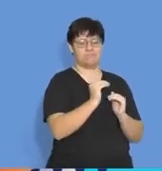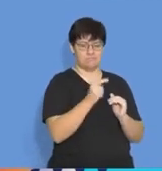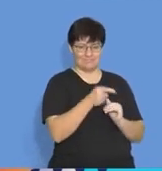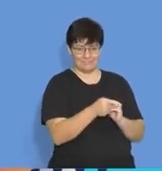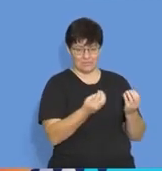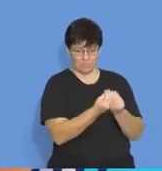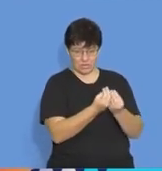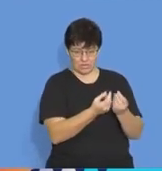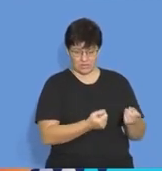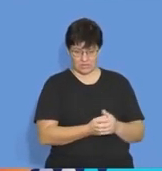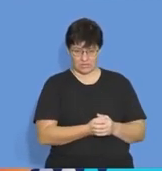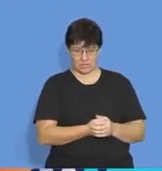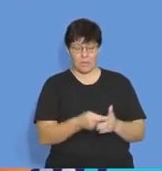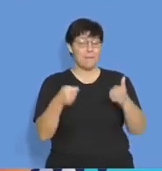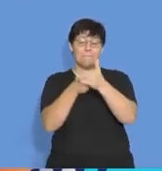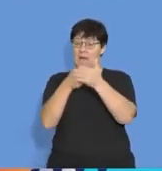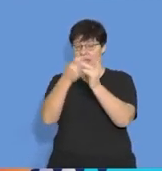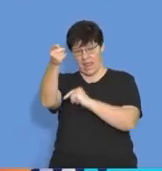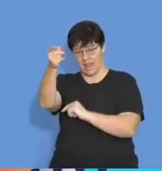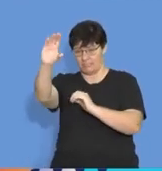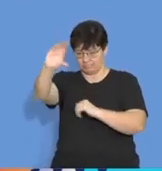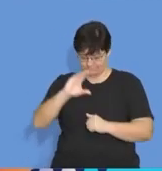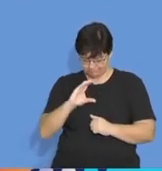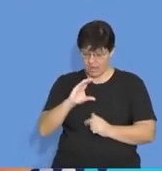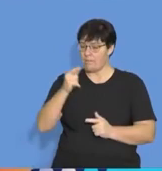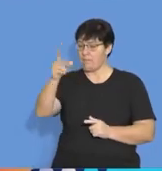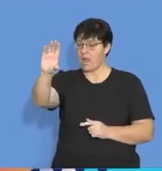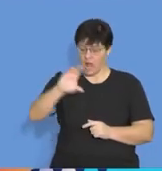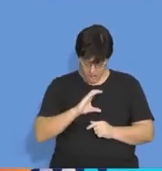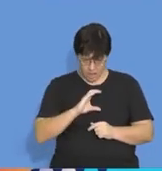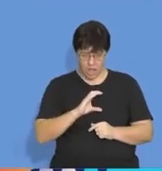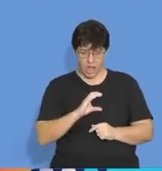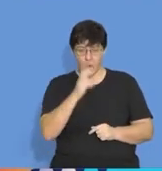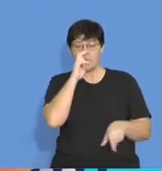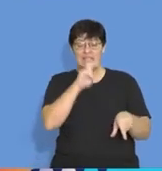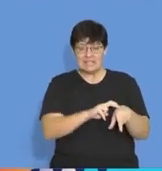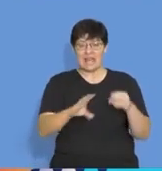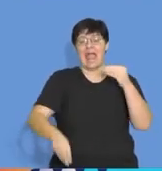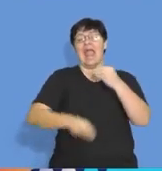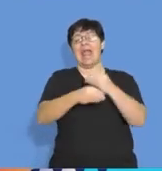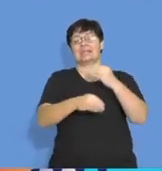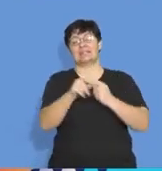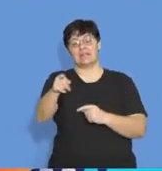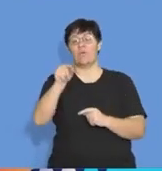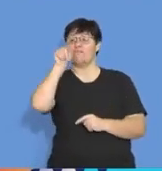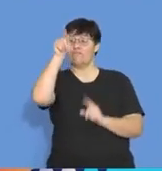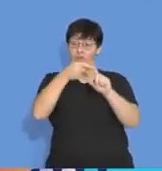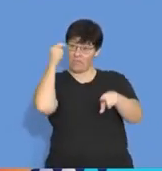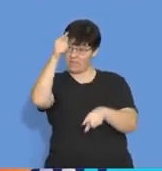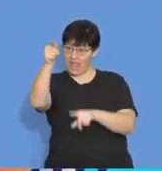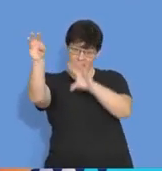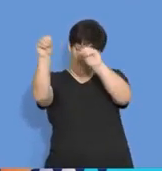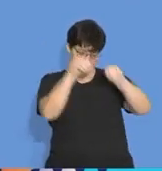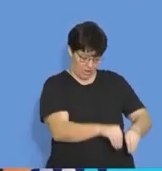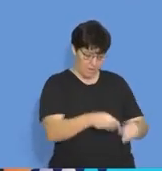goods. So wherever I've purchased the goods, any cost that would involve me bringing that